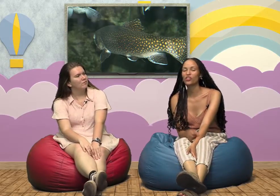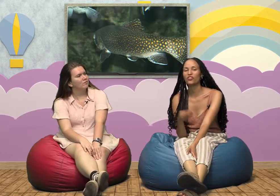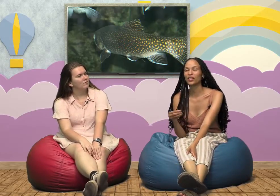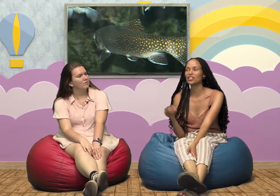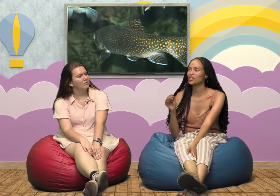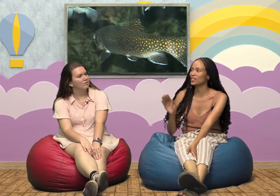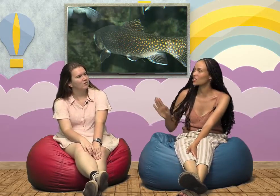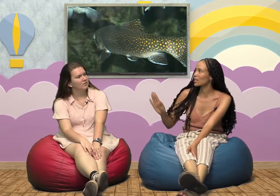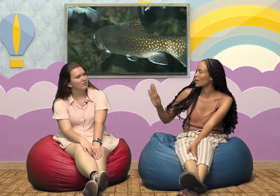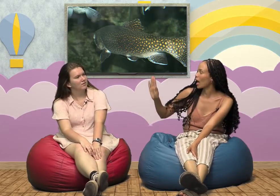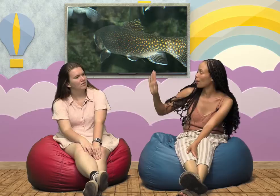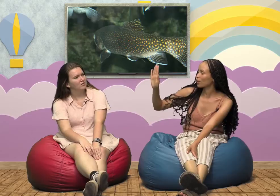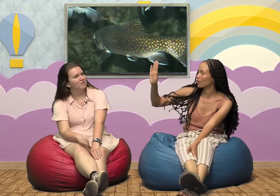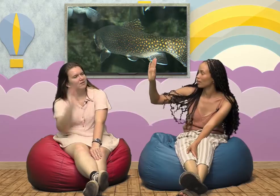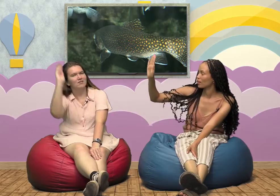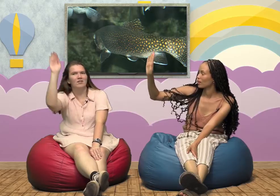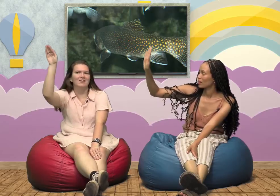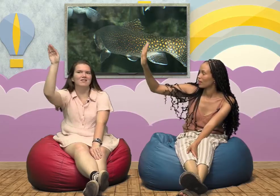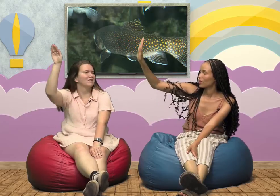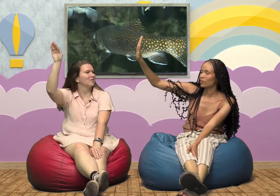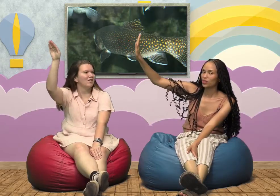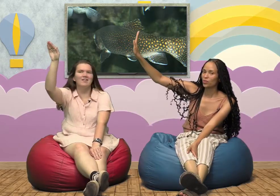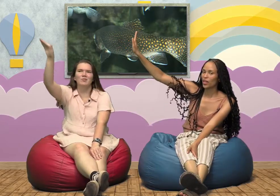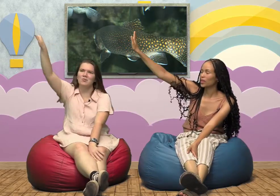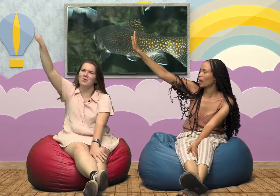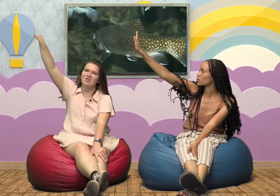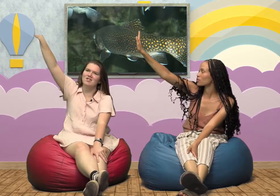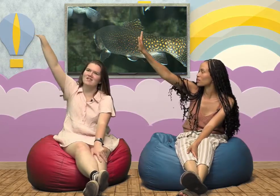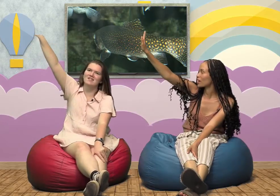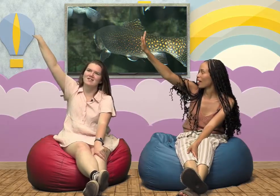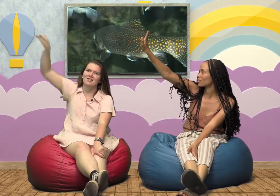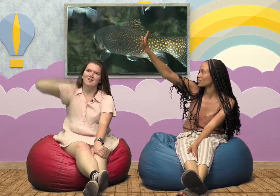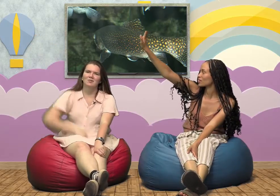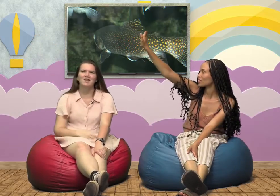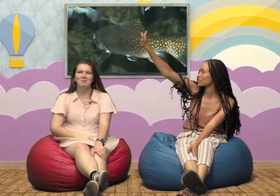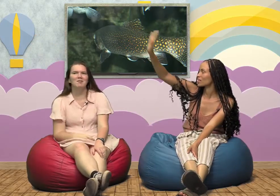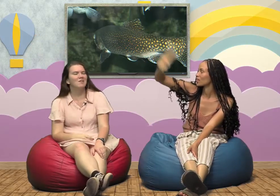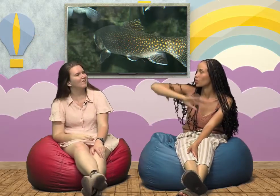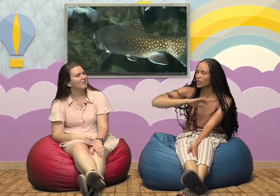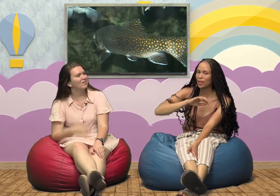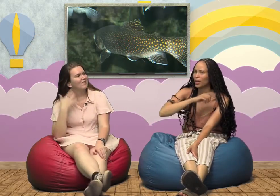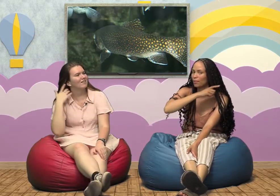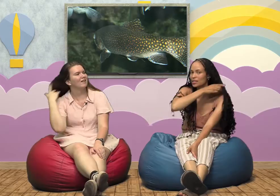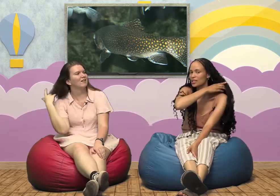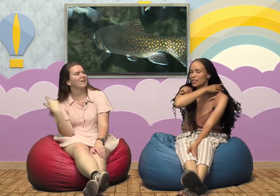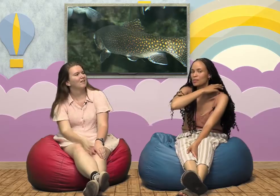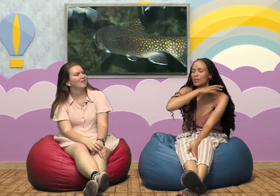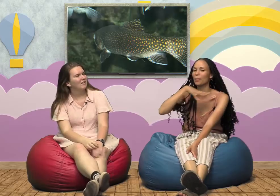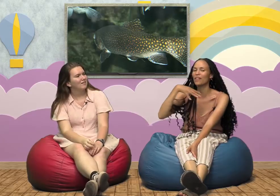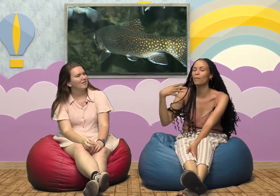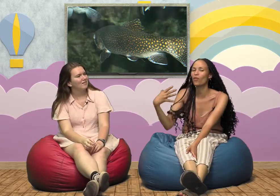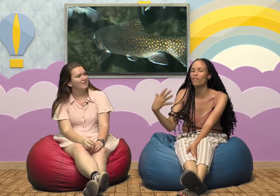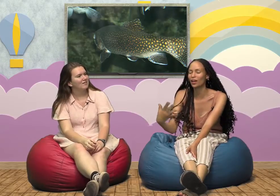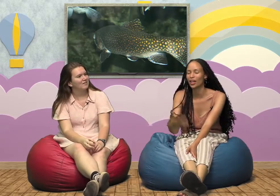ready. So the fun is just, it's like a uphill. Right? Right. As we come to just- the end, we keep getting better. we keep getting better and it